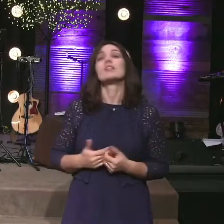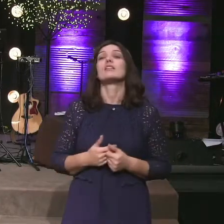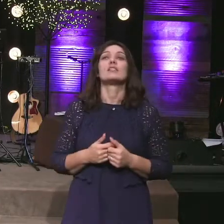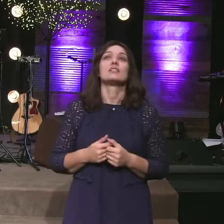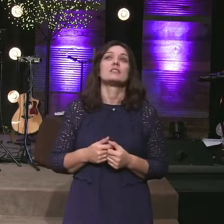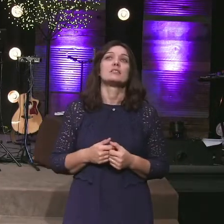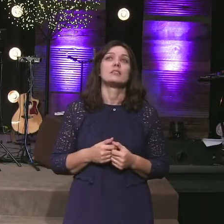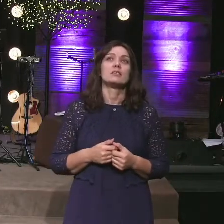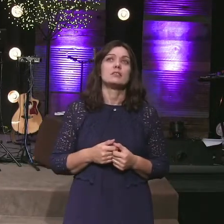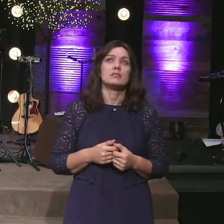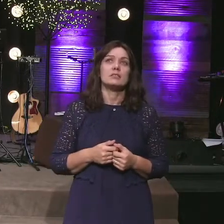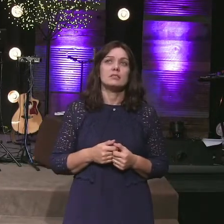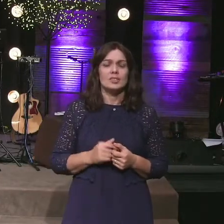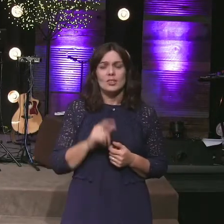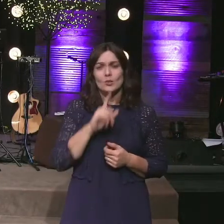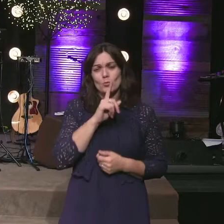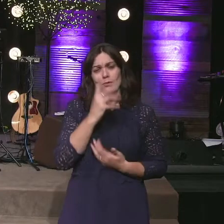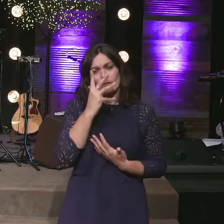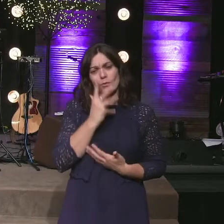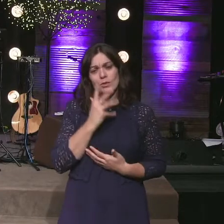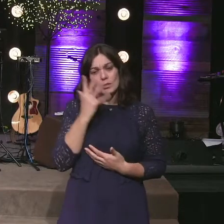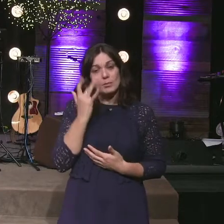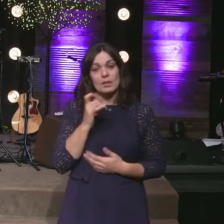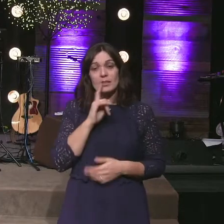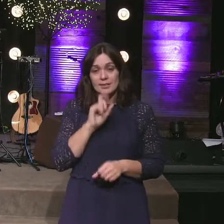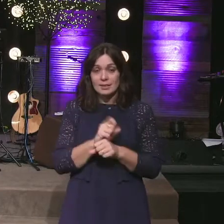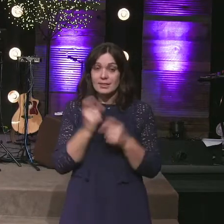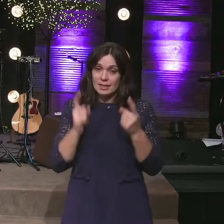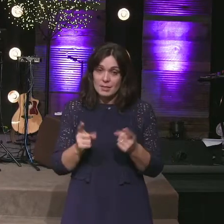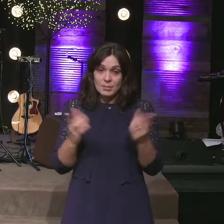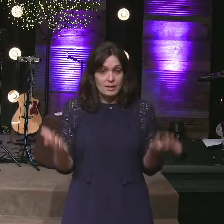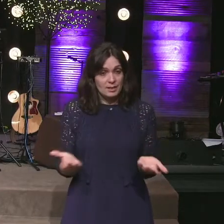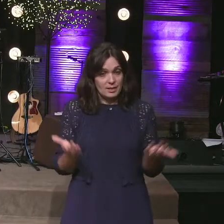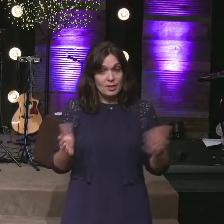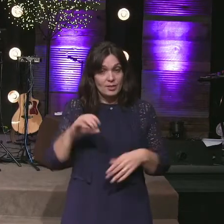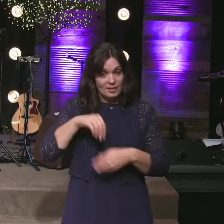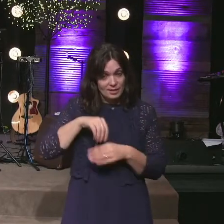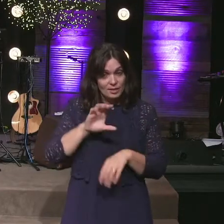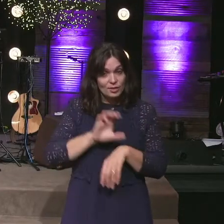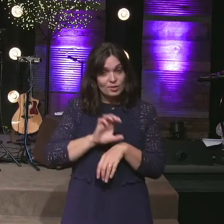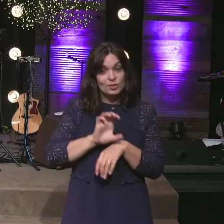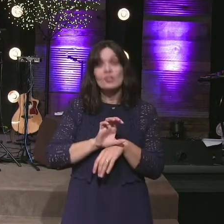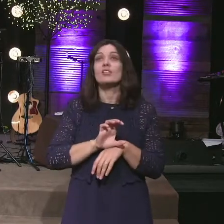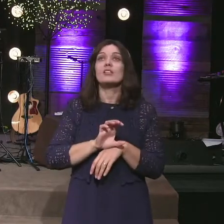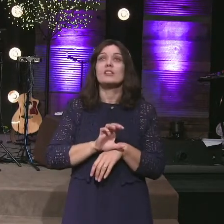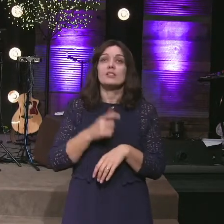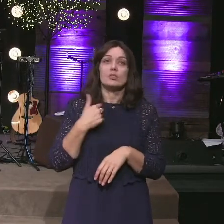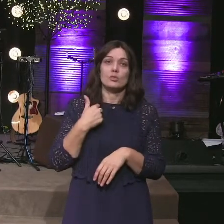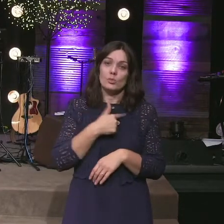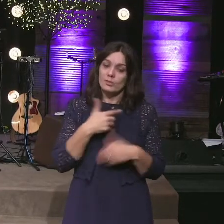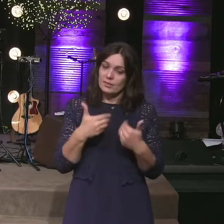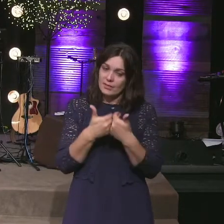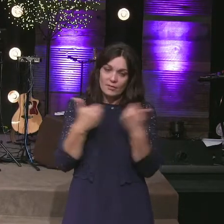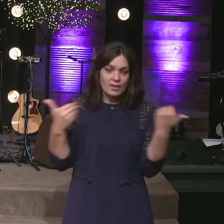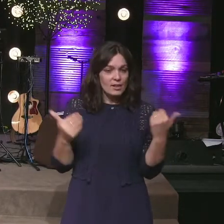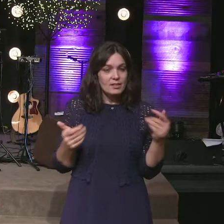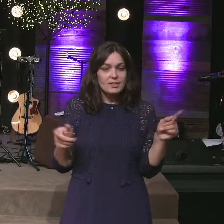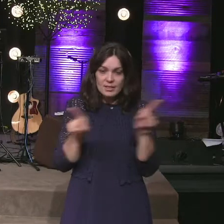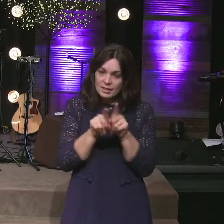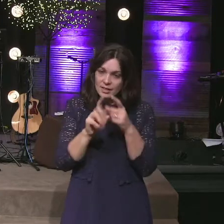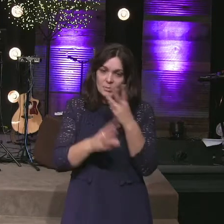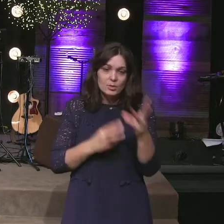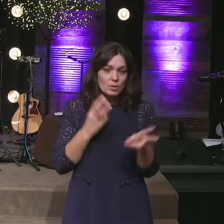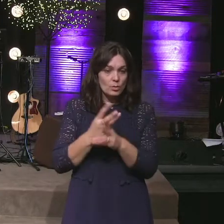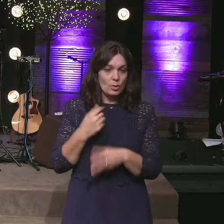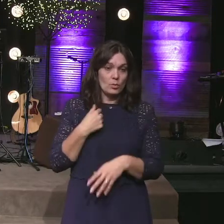And it's really unfortunate because it's happening in the church. We're just as divided as the world. We think people who